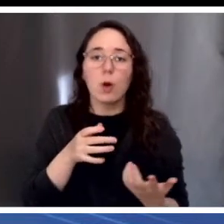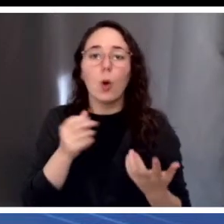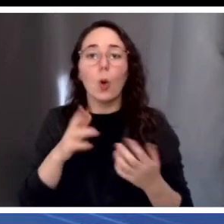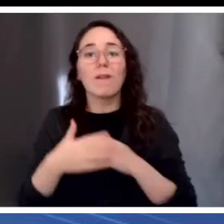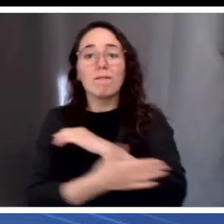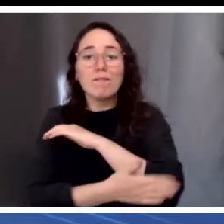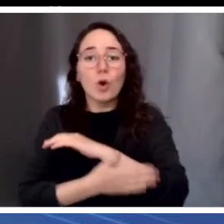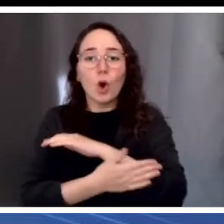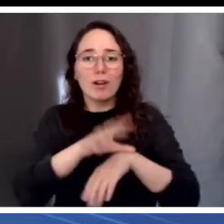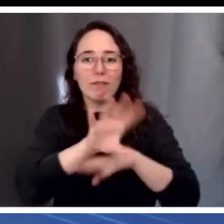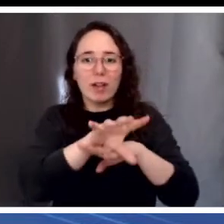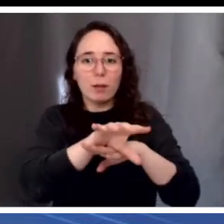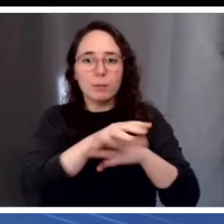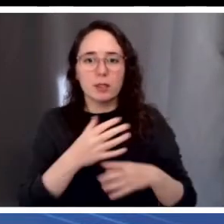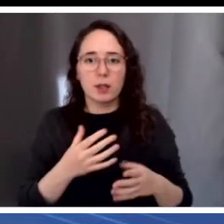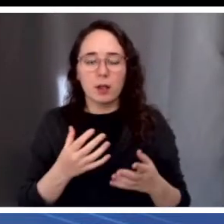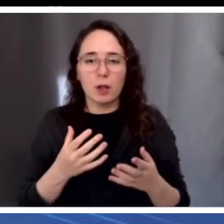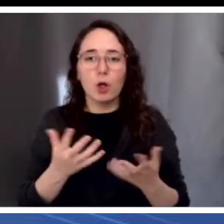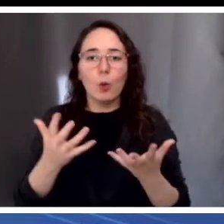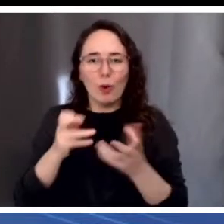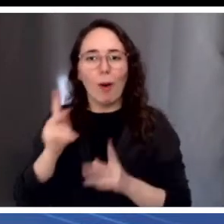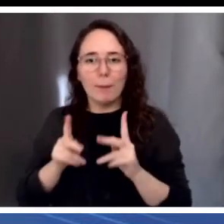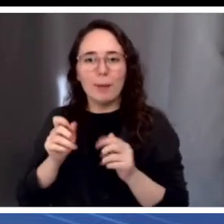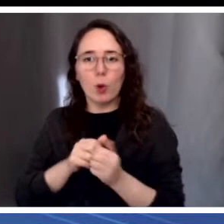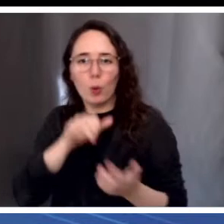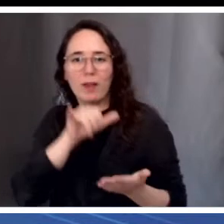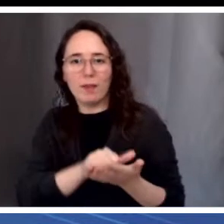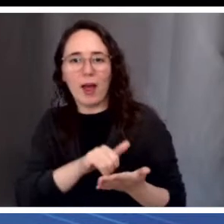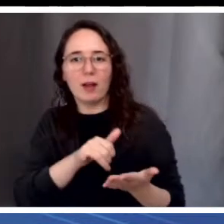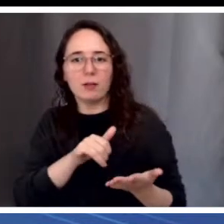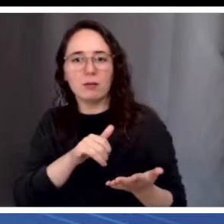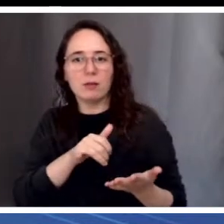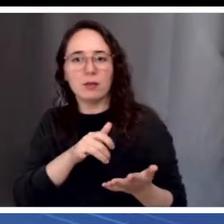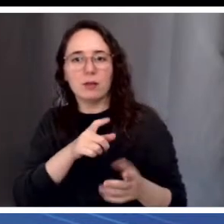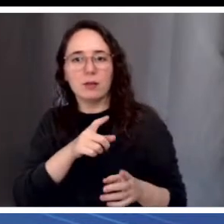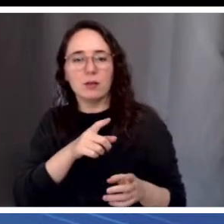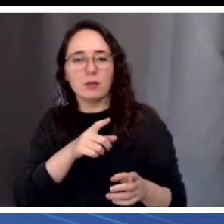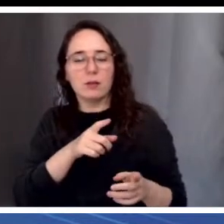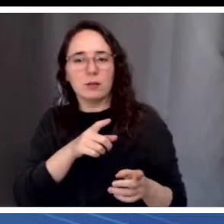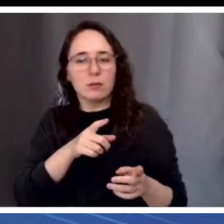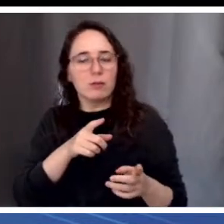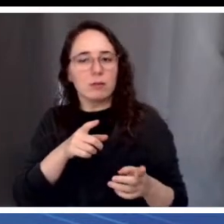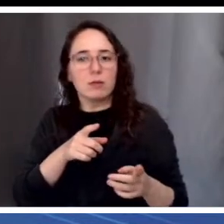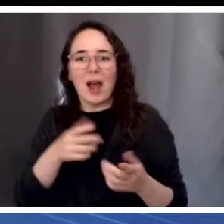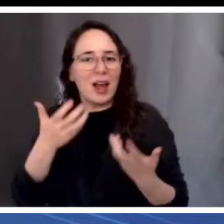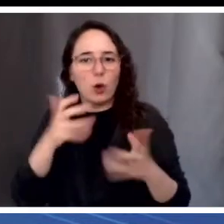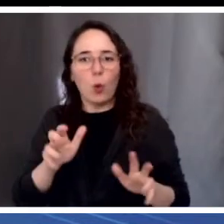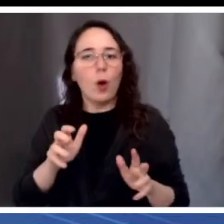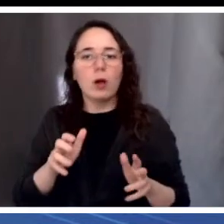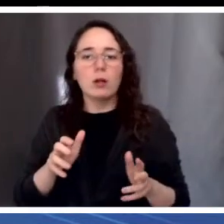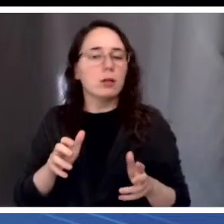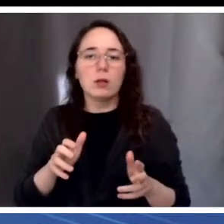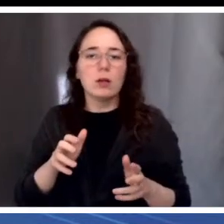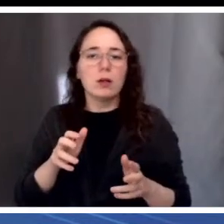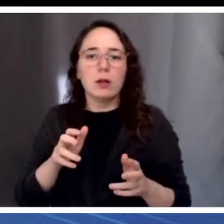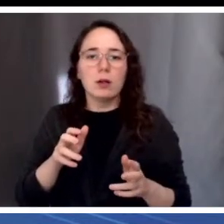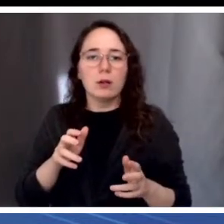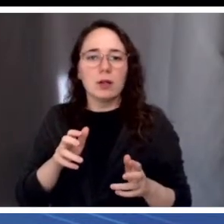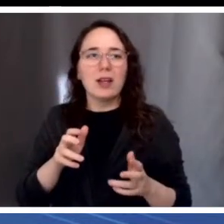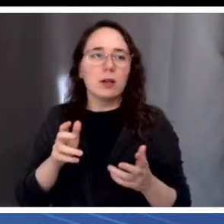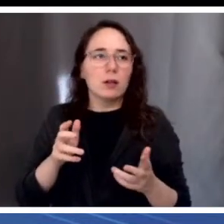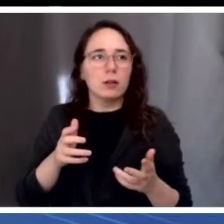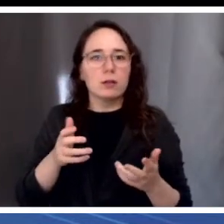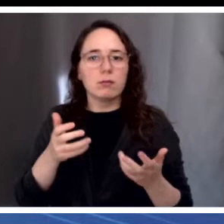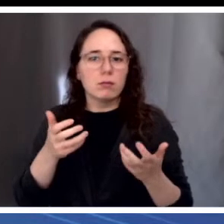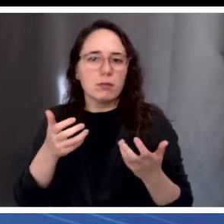and I need people to come in and voice the subtitles. I don't want to confuse the listener as to my narration. And this is really